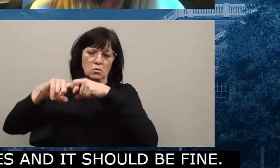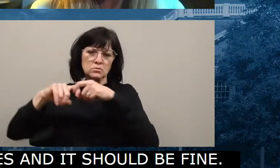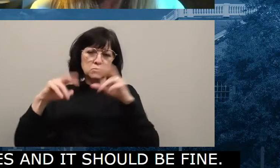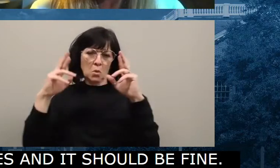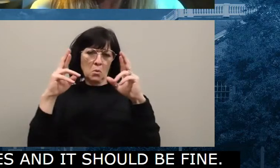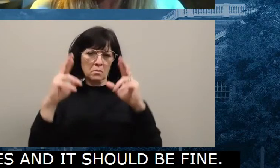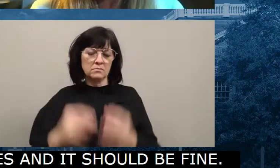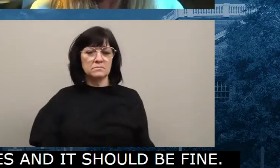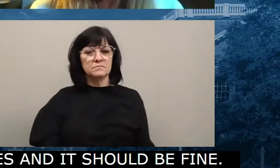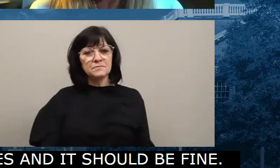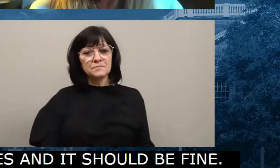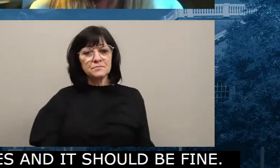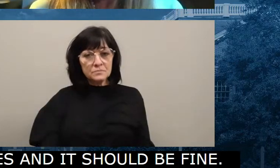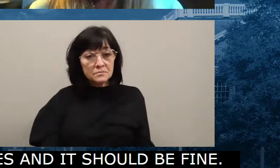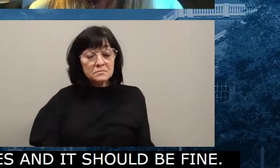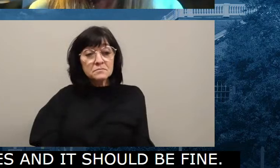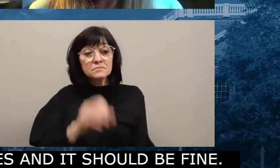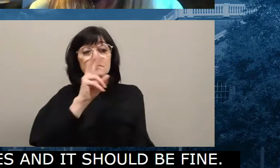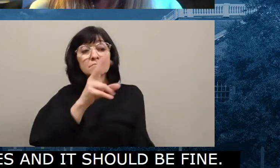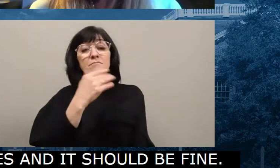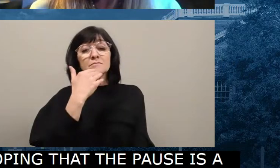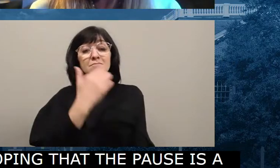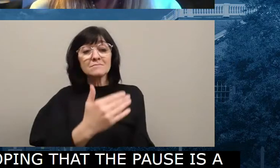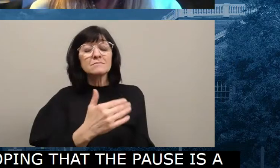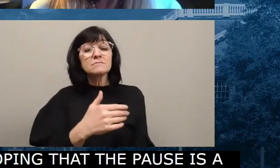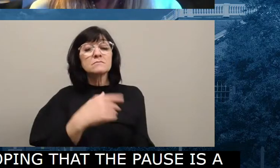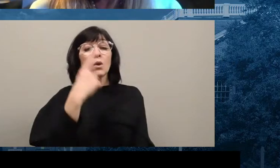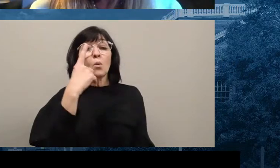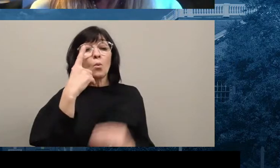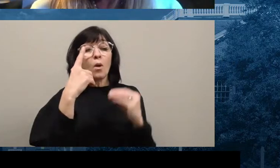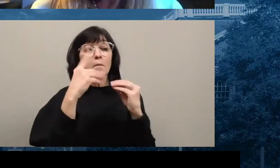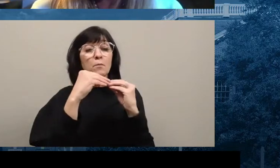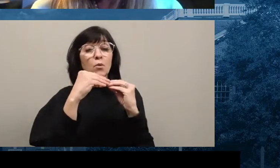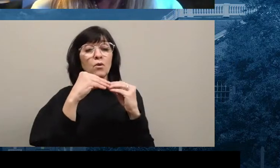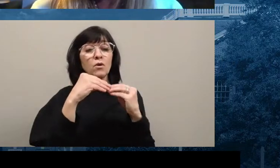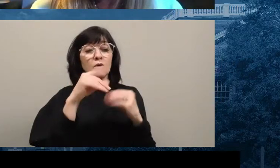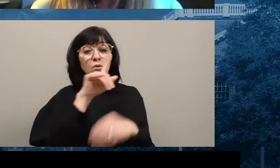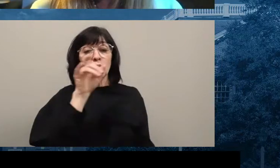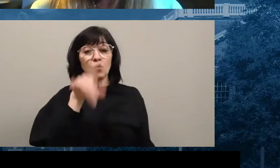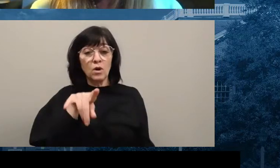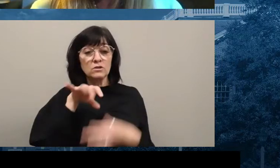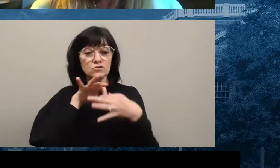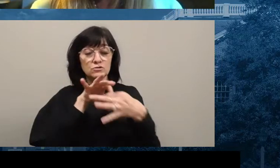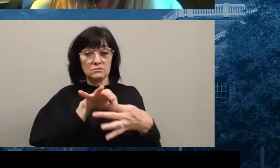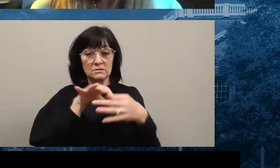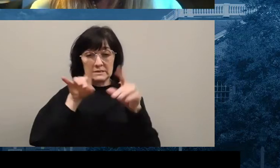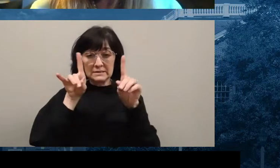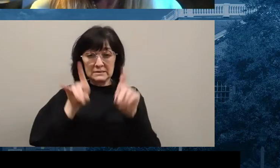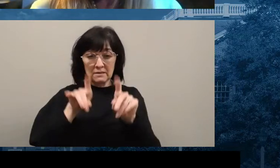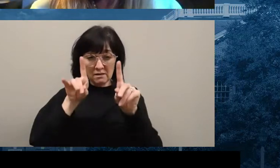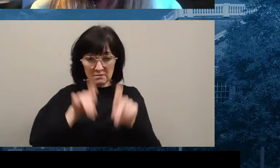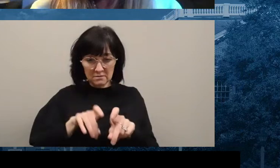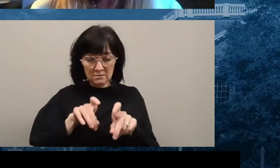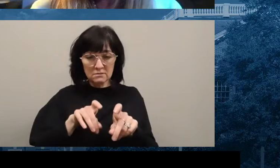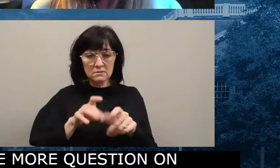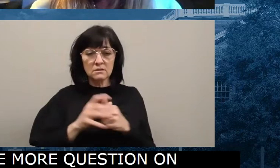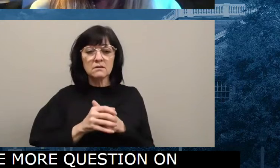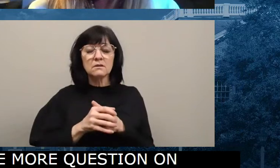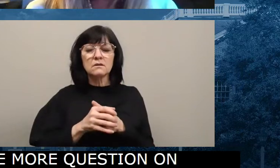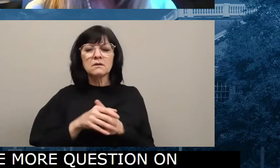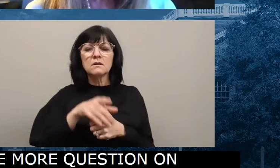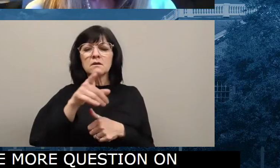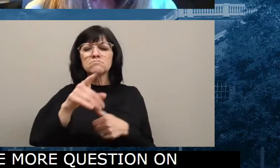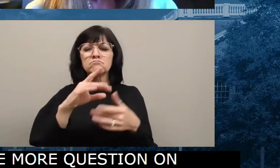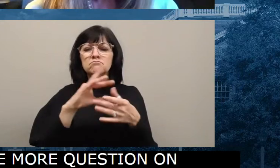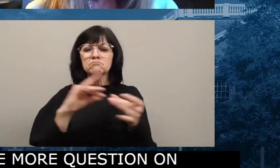All right, and then one more question on testing. AJ, you mentioned that the sites are still pretty consistent, even though